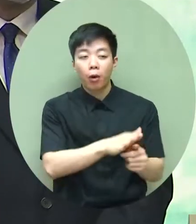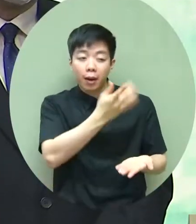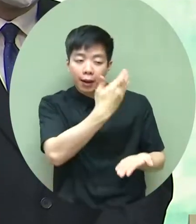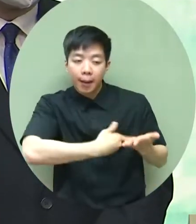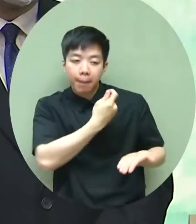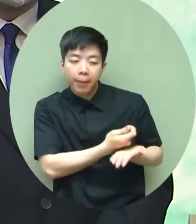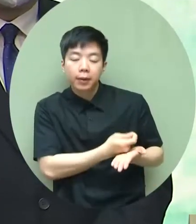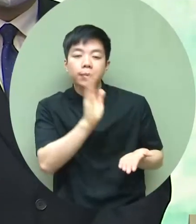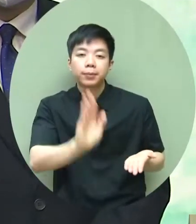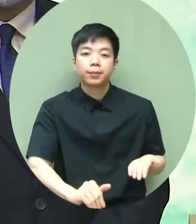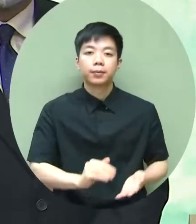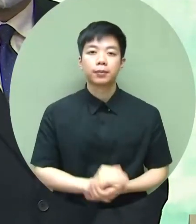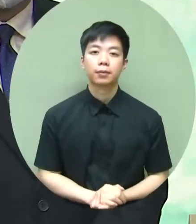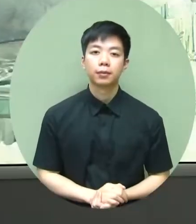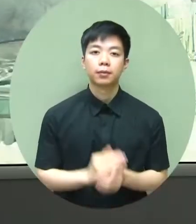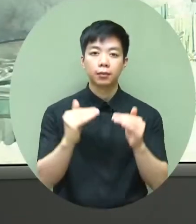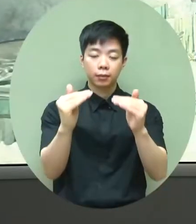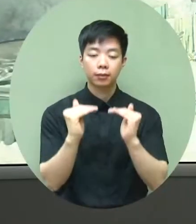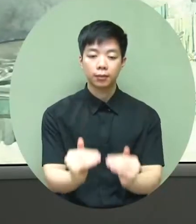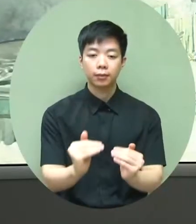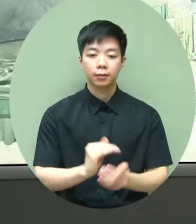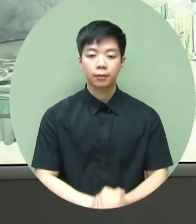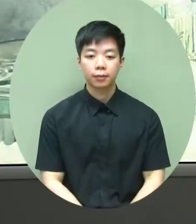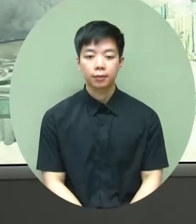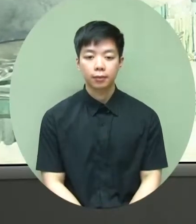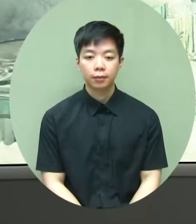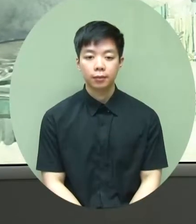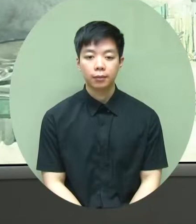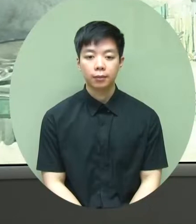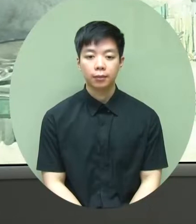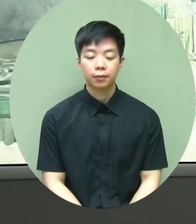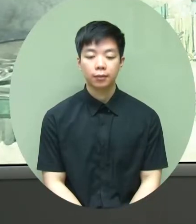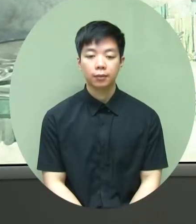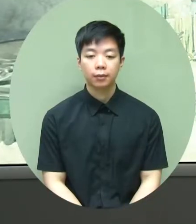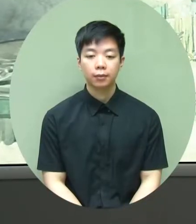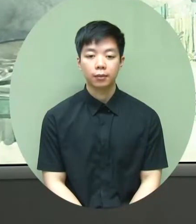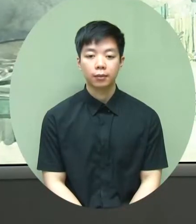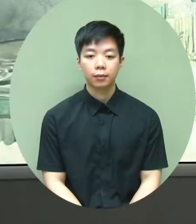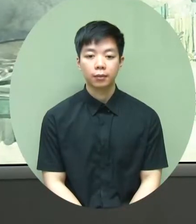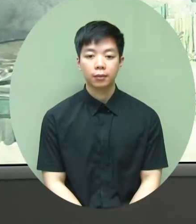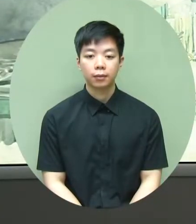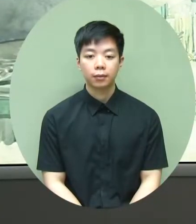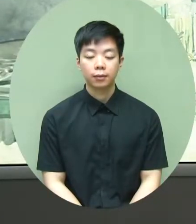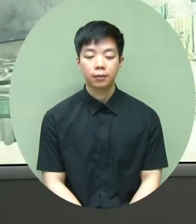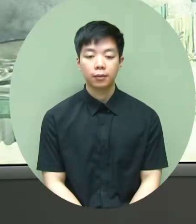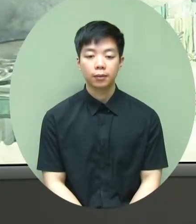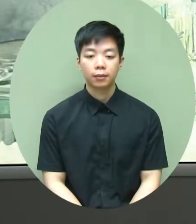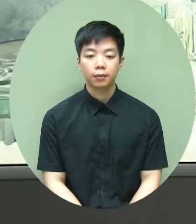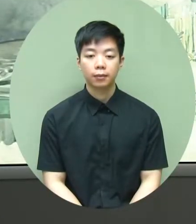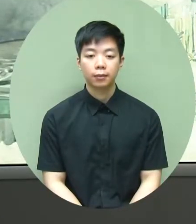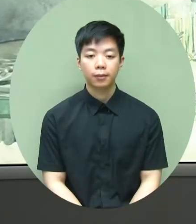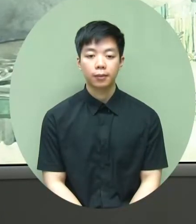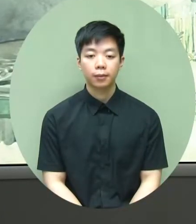be some flexibility so that the fare variance can be shortened as much as possible. Next, the